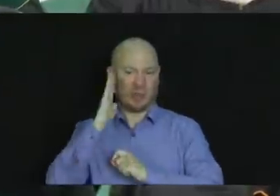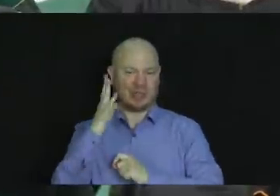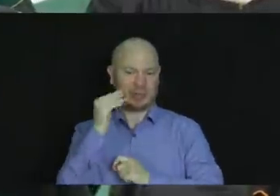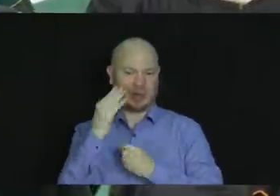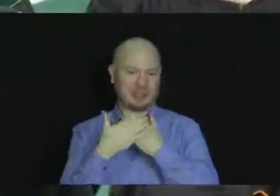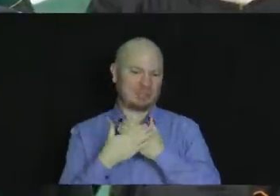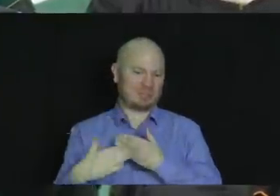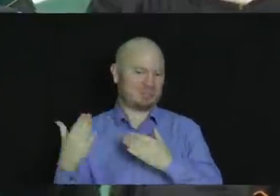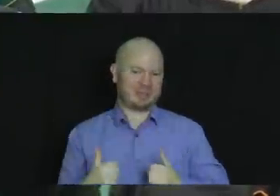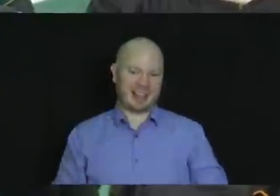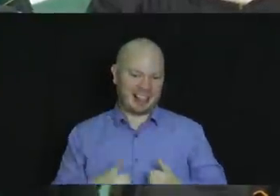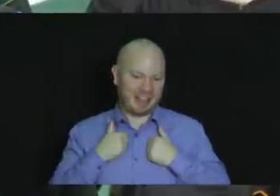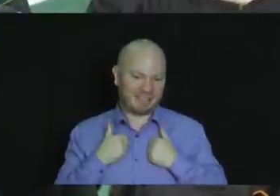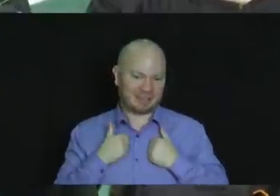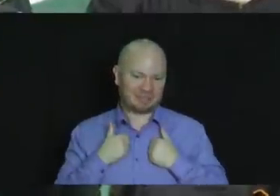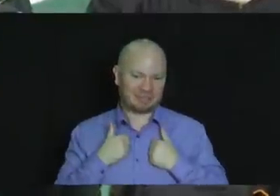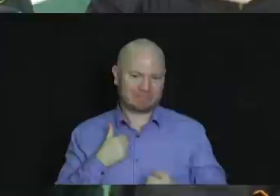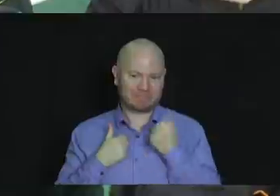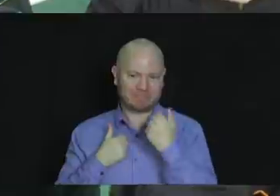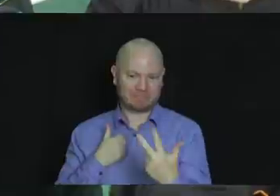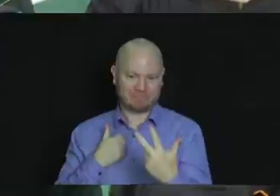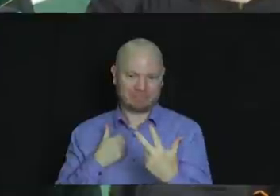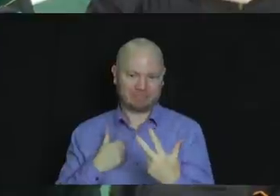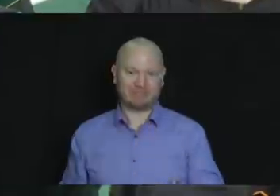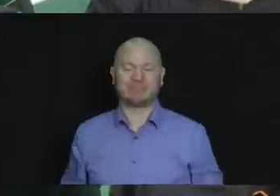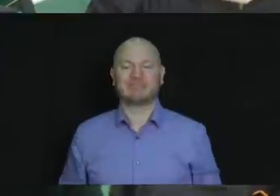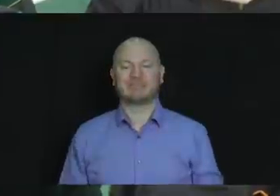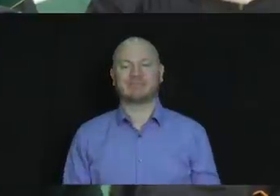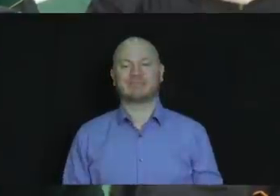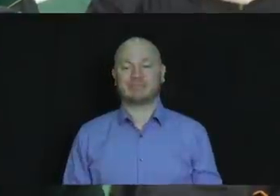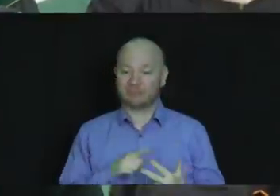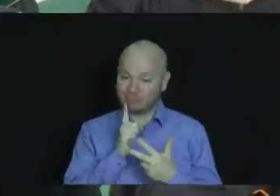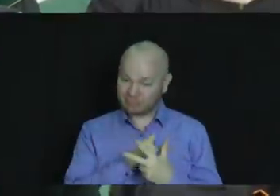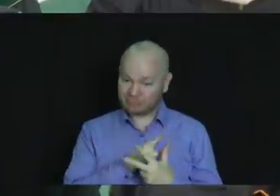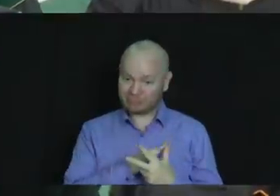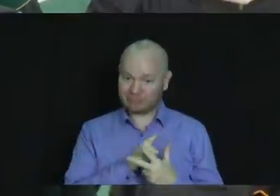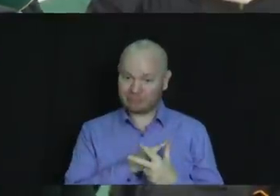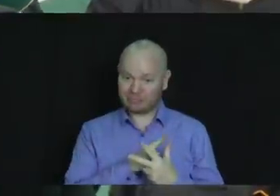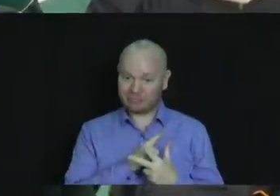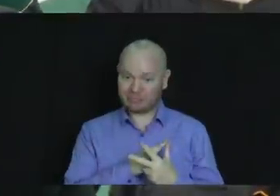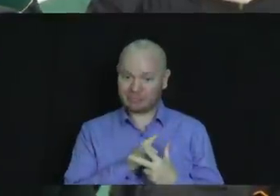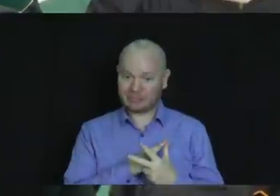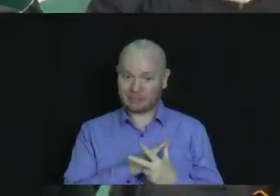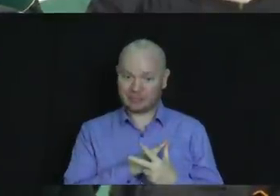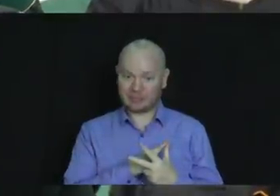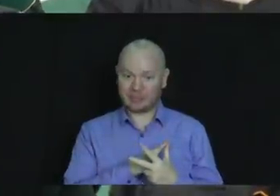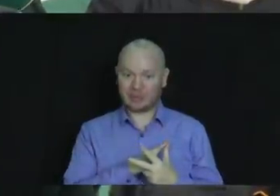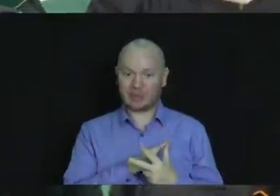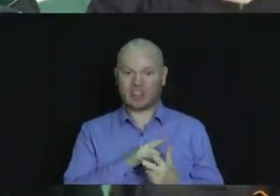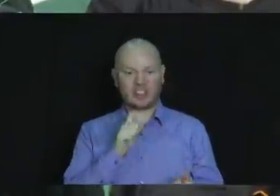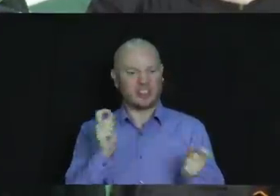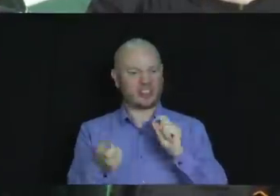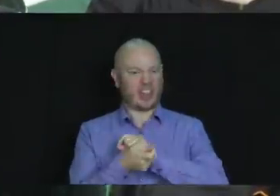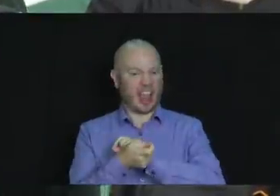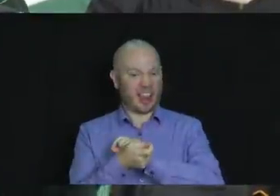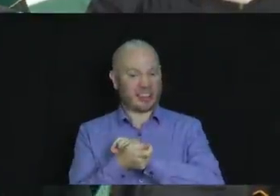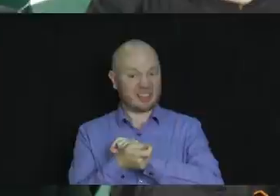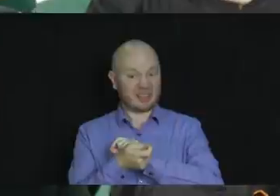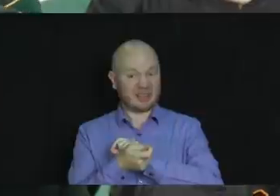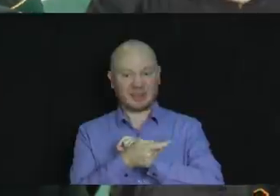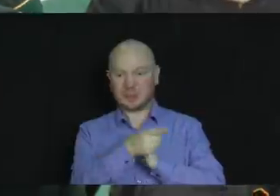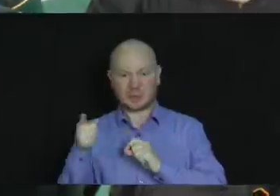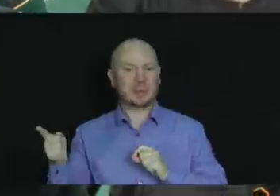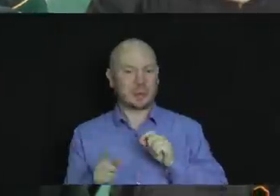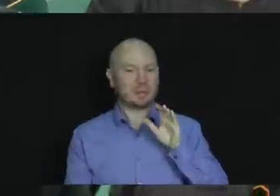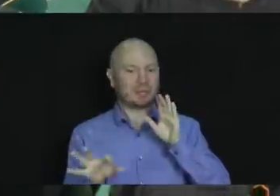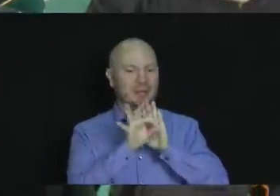in your life beyond USF. First, there is change that you choose. This